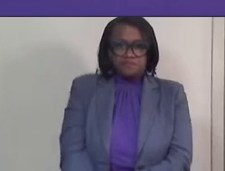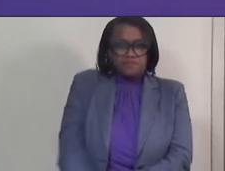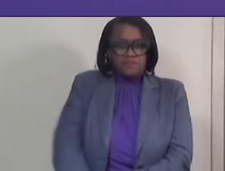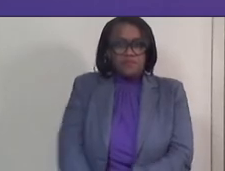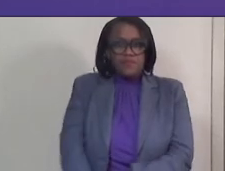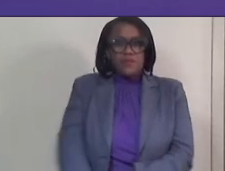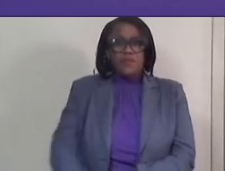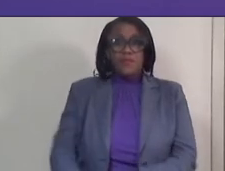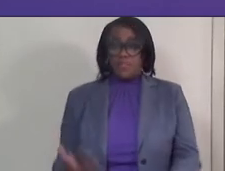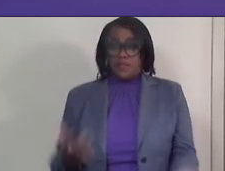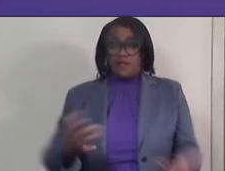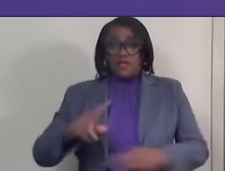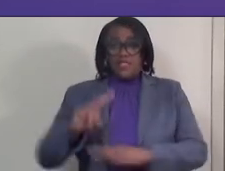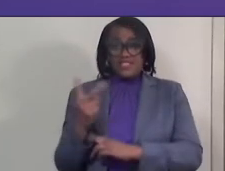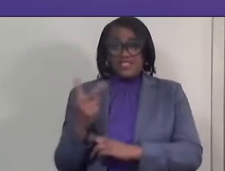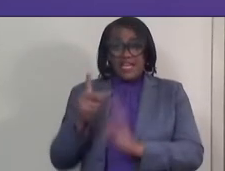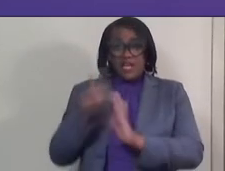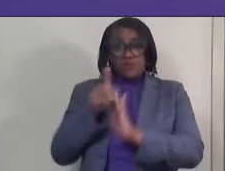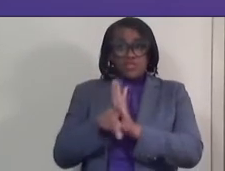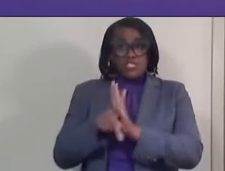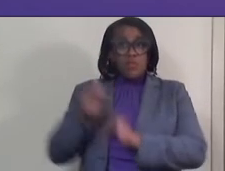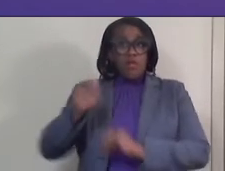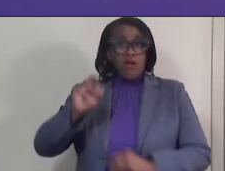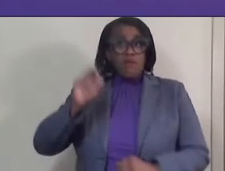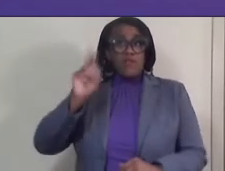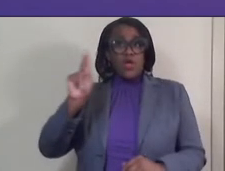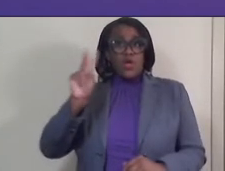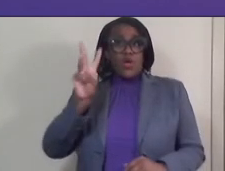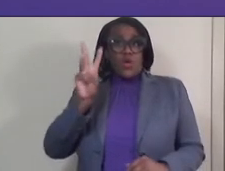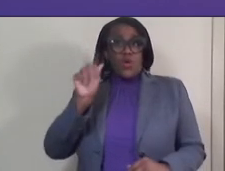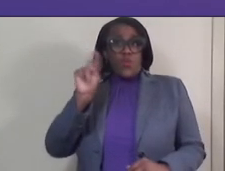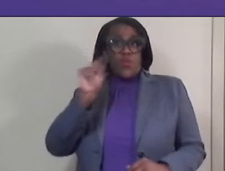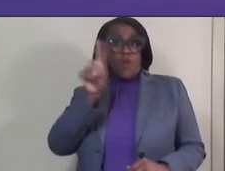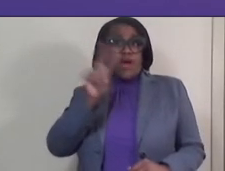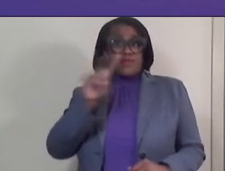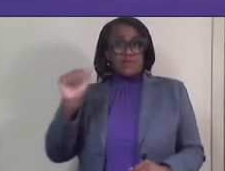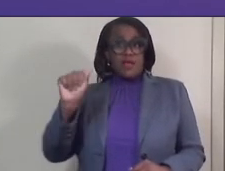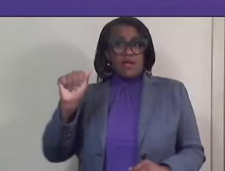Like the second principle of Kwanzaa, Kuji Chagalia,